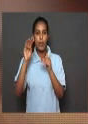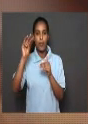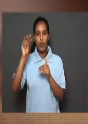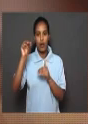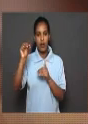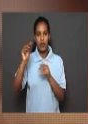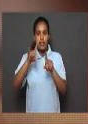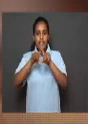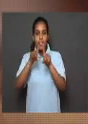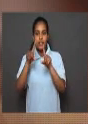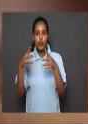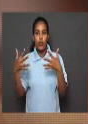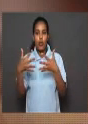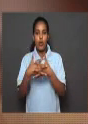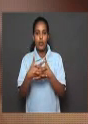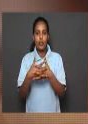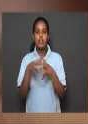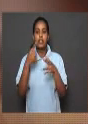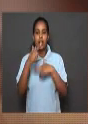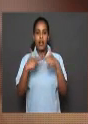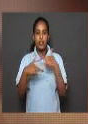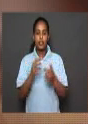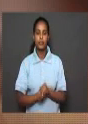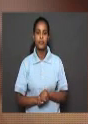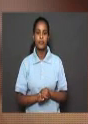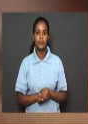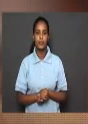the different components of the reaction.